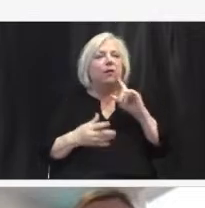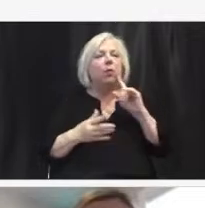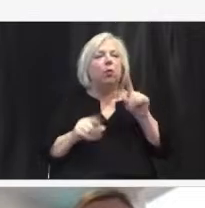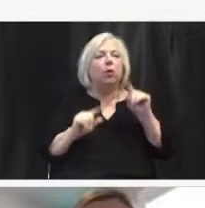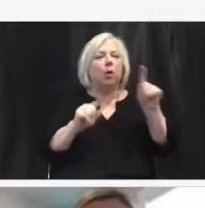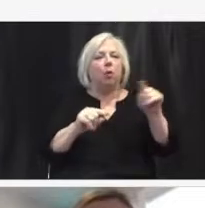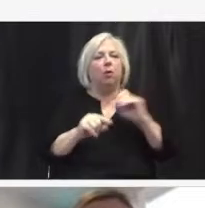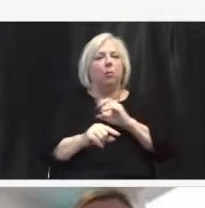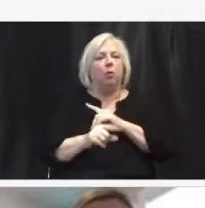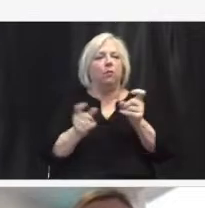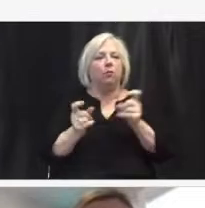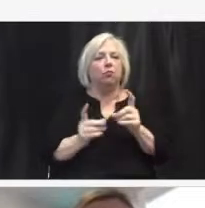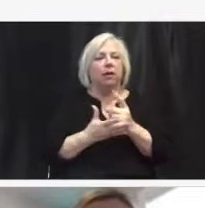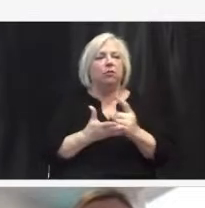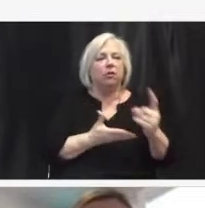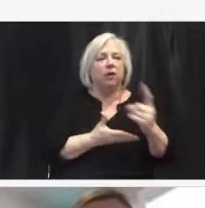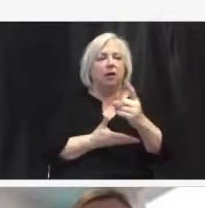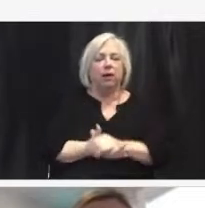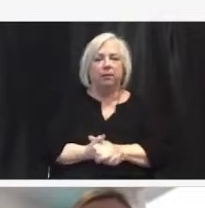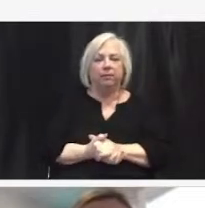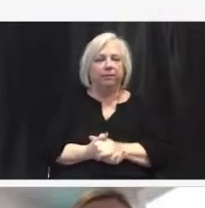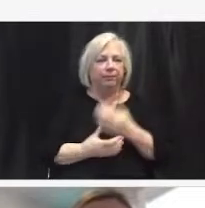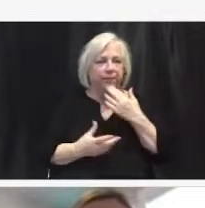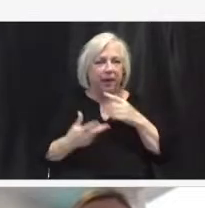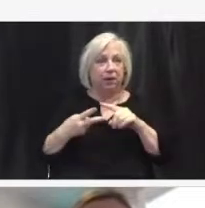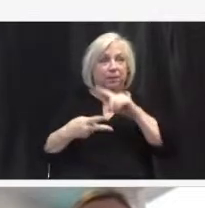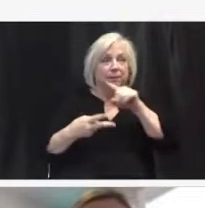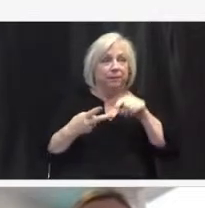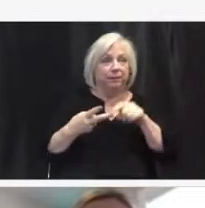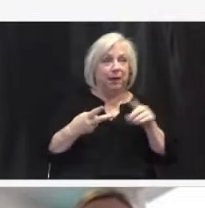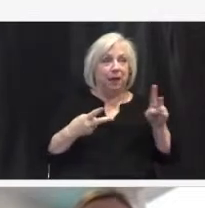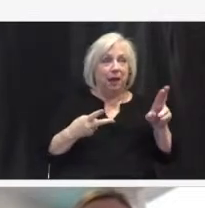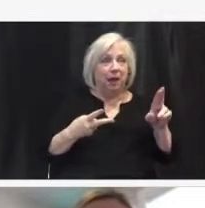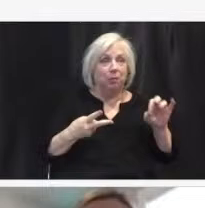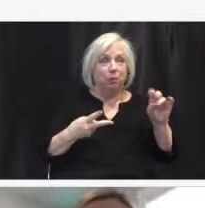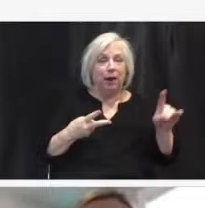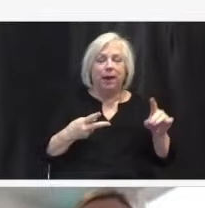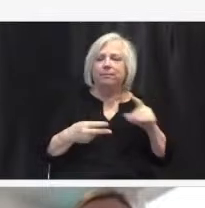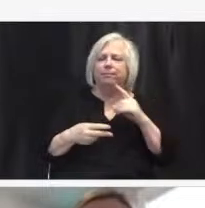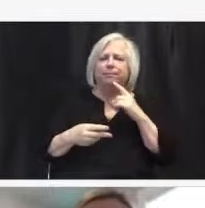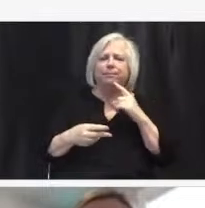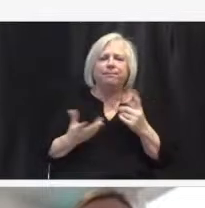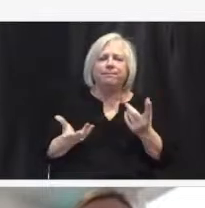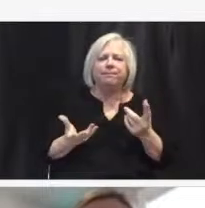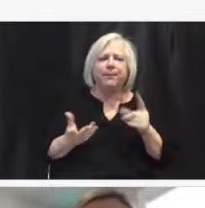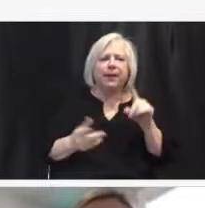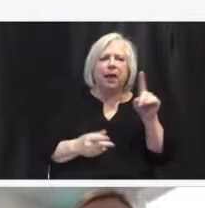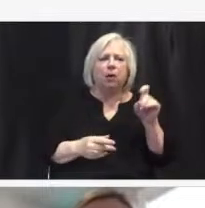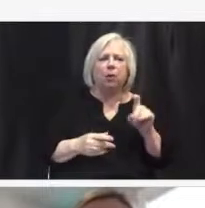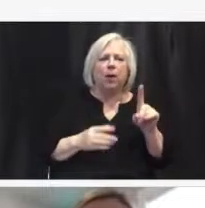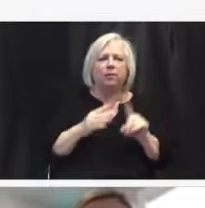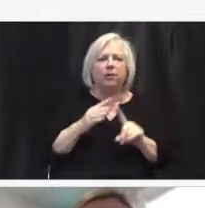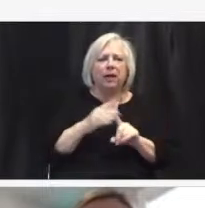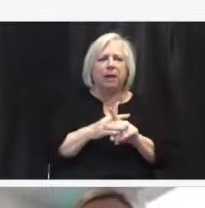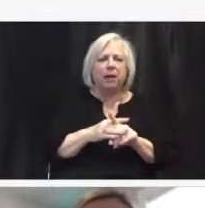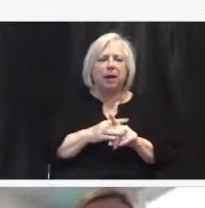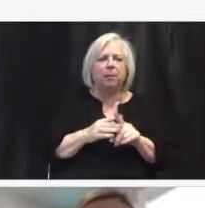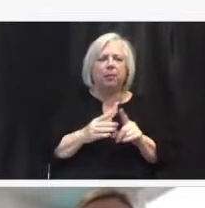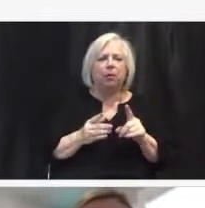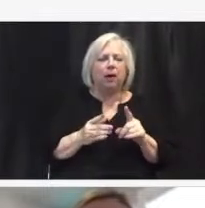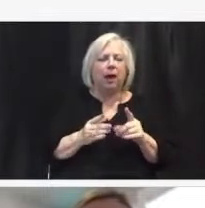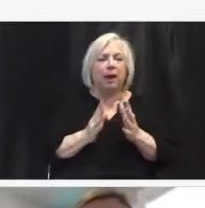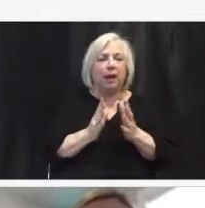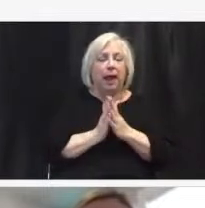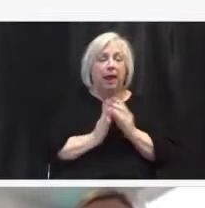you. Brad? Thanks, Mr. Chair. There was a question or request made of staff at the